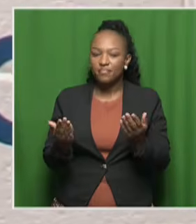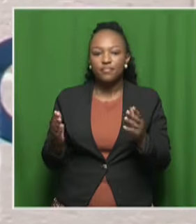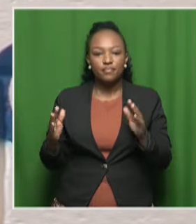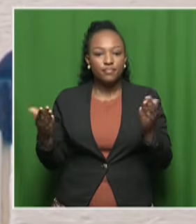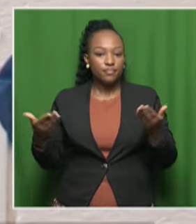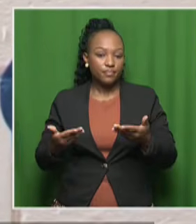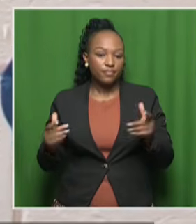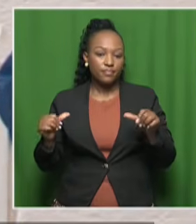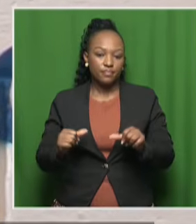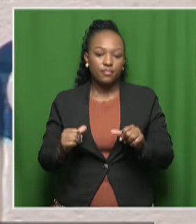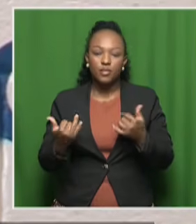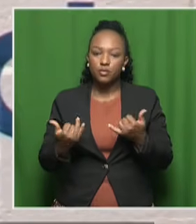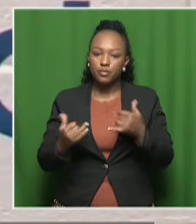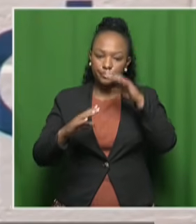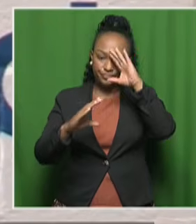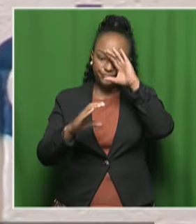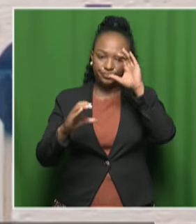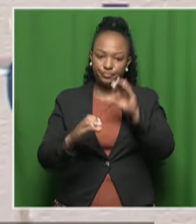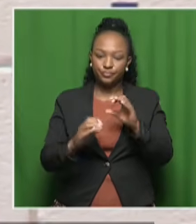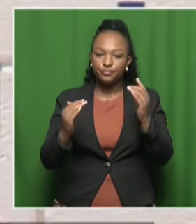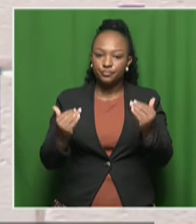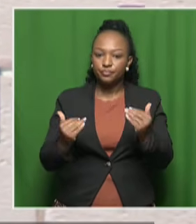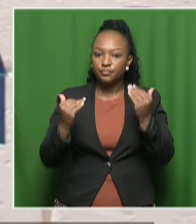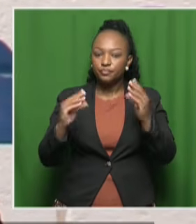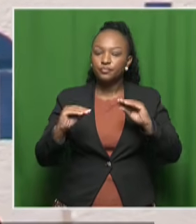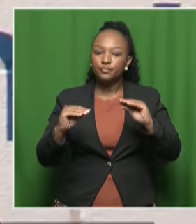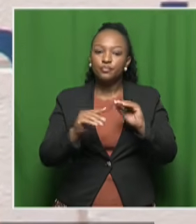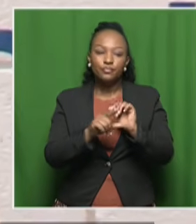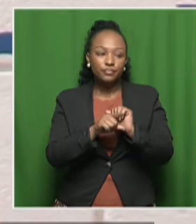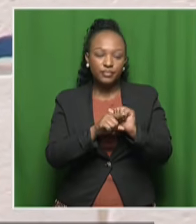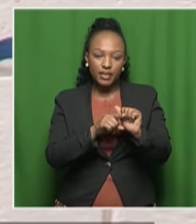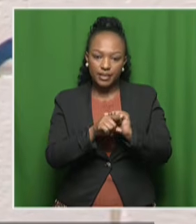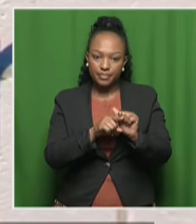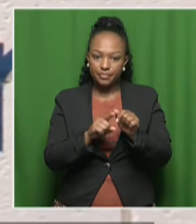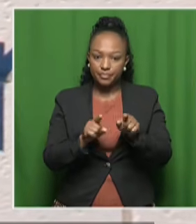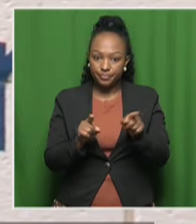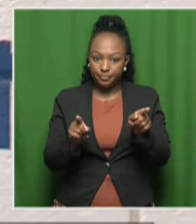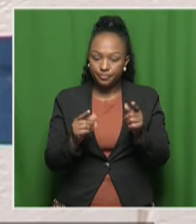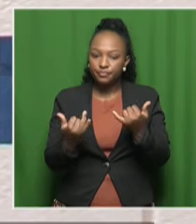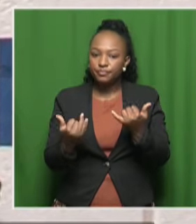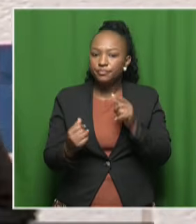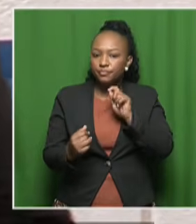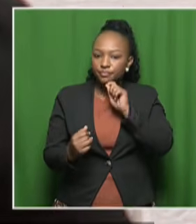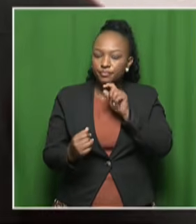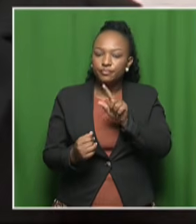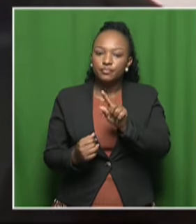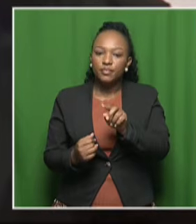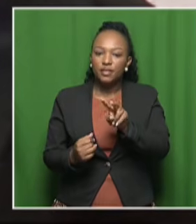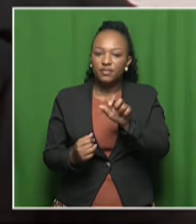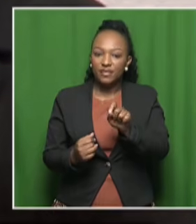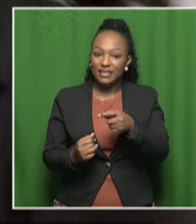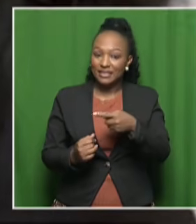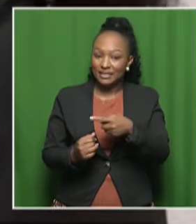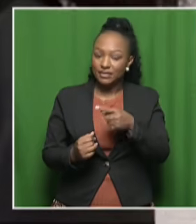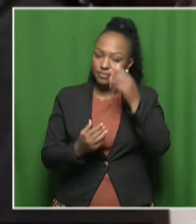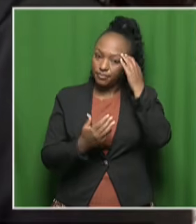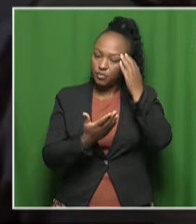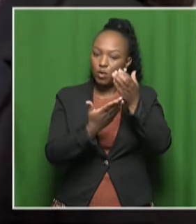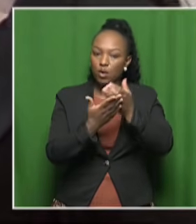continuing our focus on higher education and training. And this morning we're focusing on TVET colleges, and we are, of course,